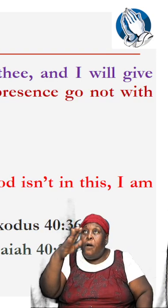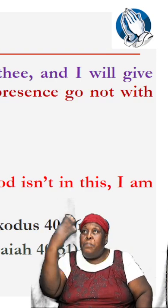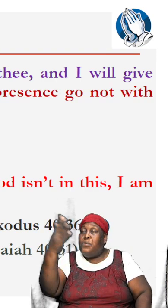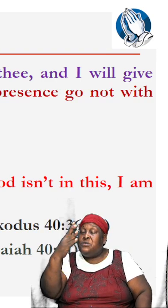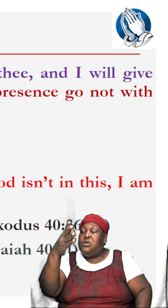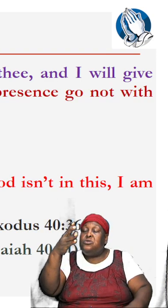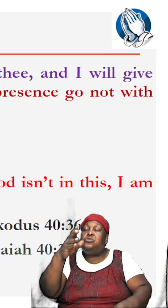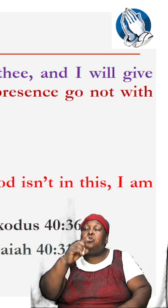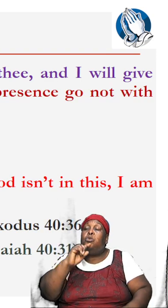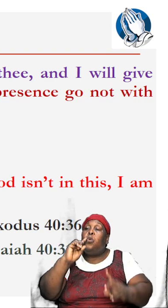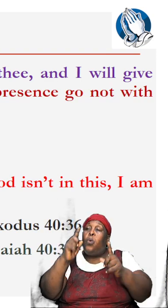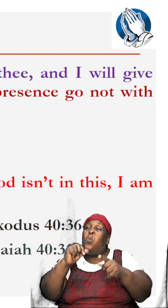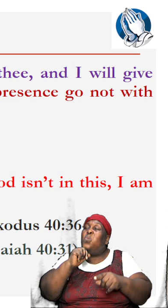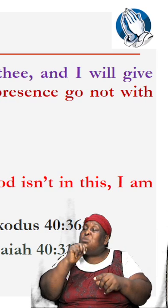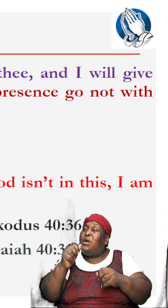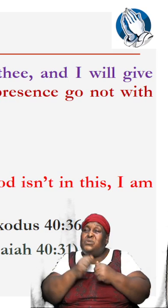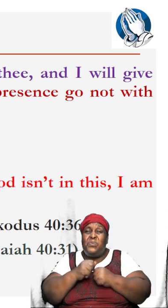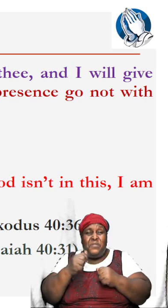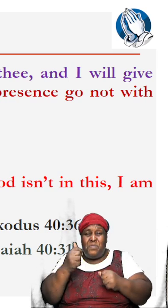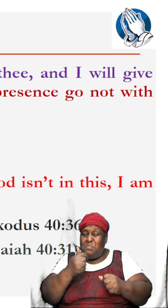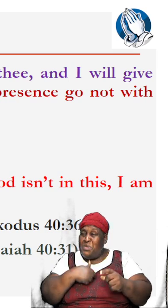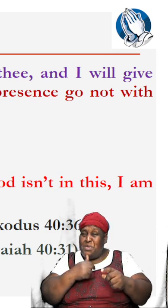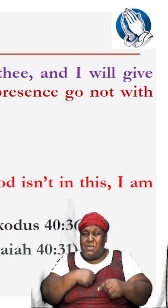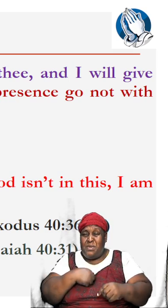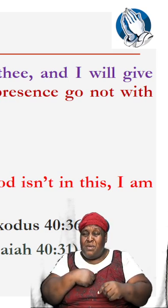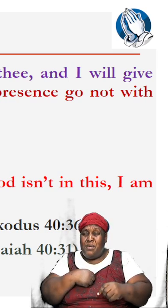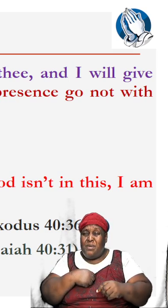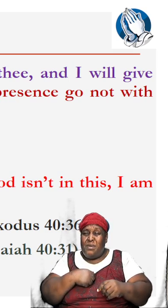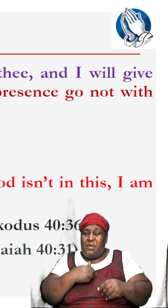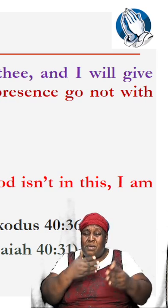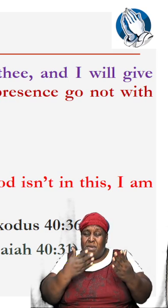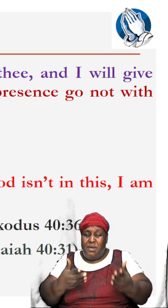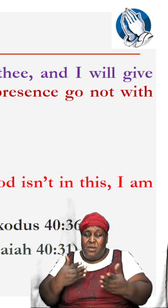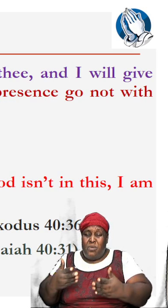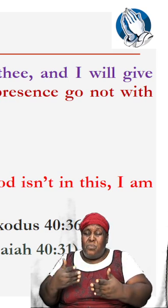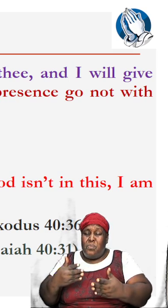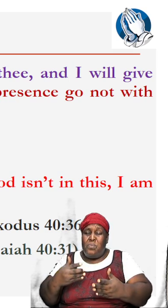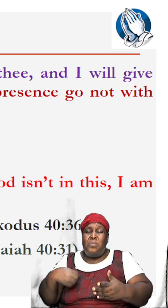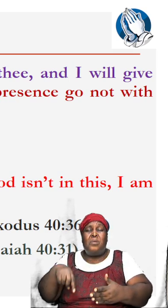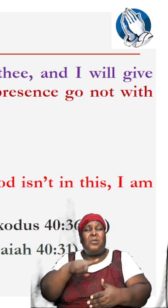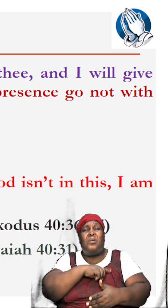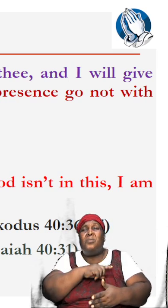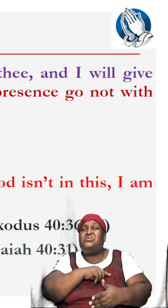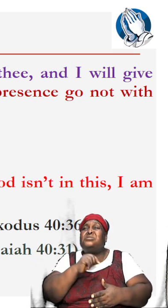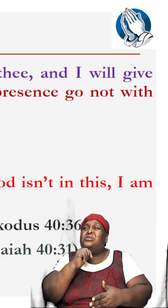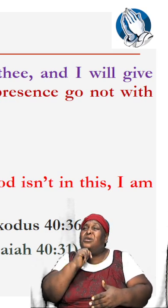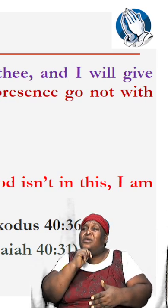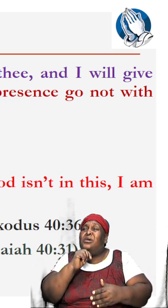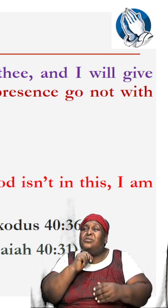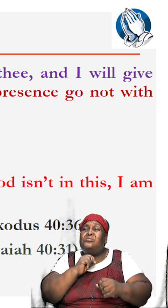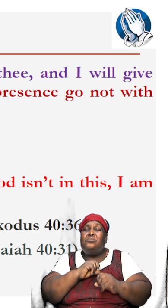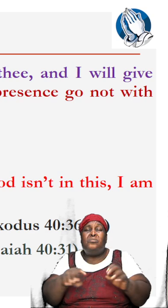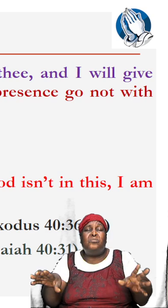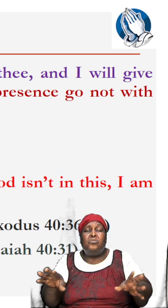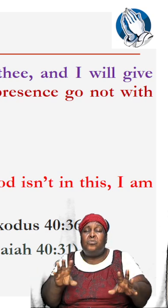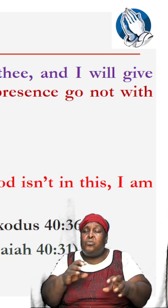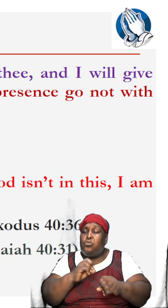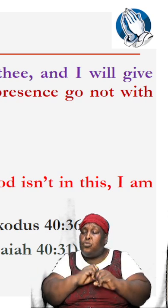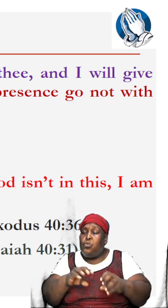with me, carry us not up hence." In other words, don't make us move from